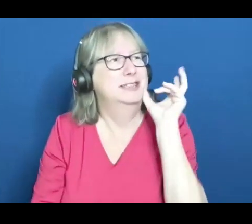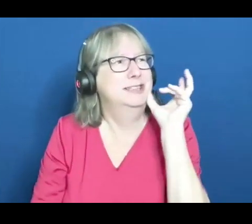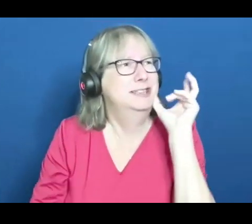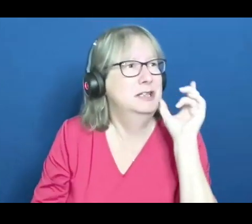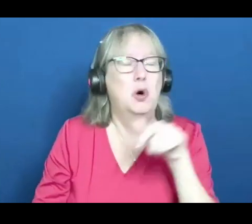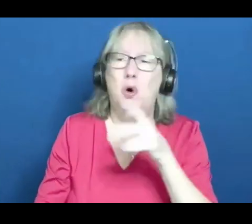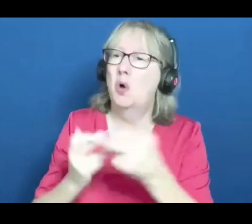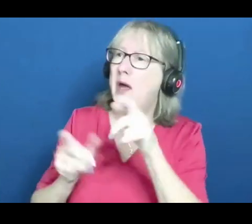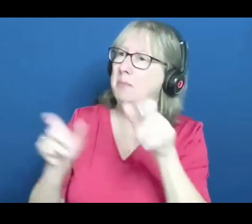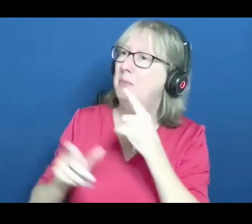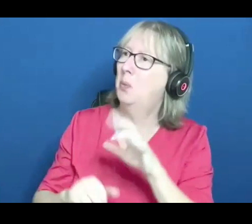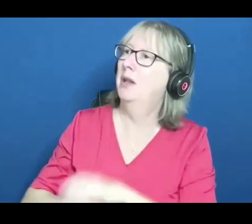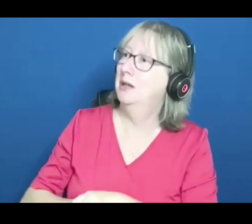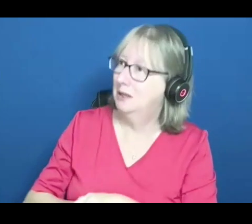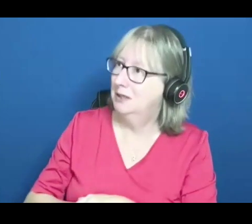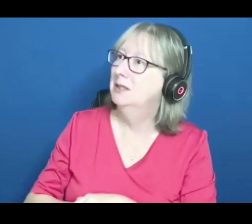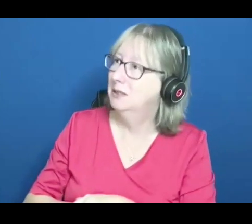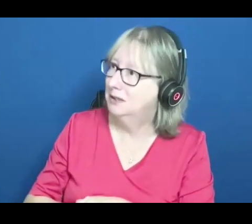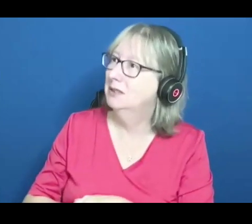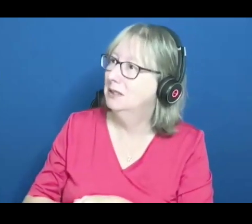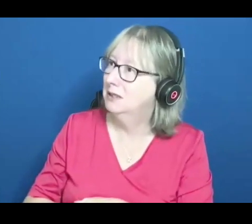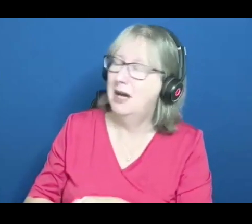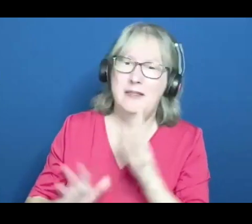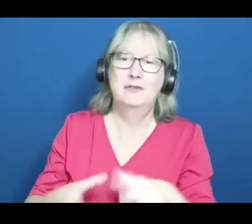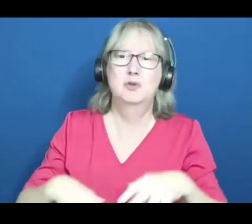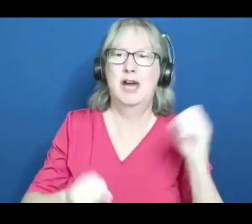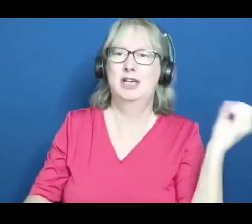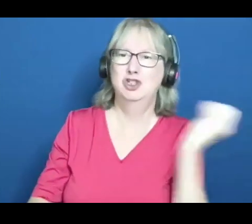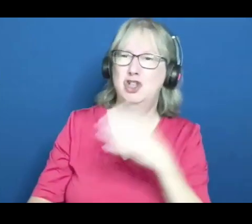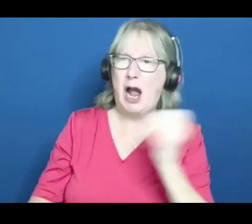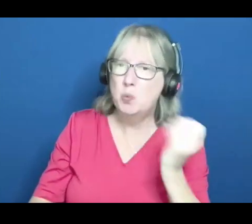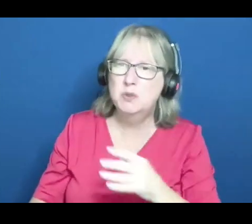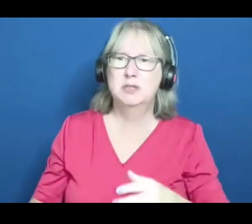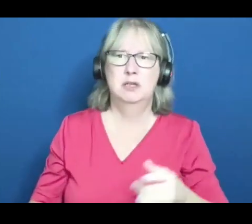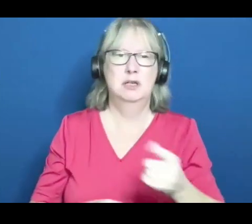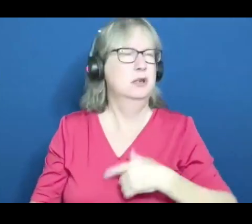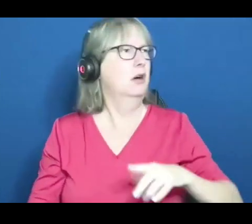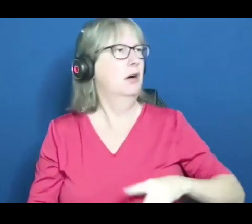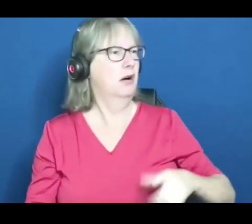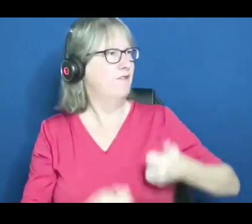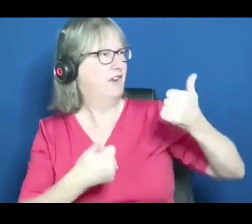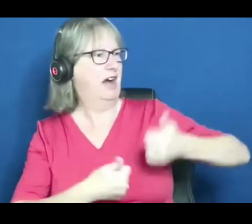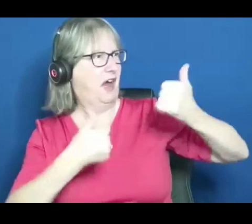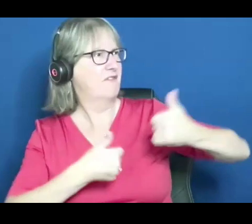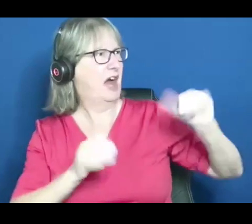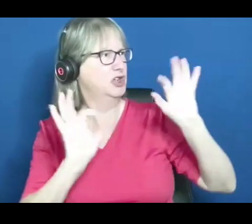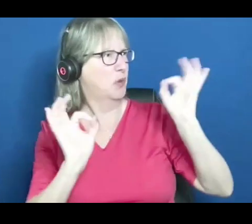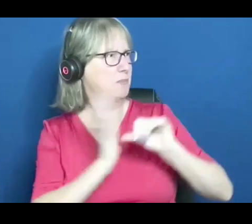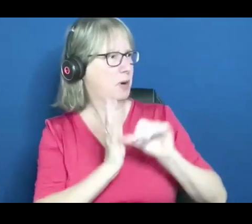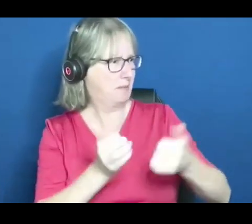while, you know, everybody around them is having to shout and it gets really difficult, and still insisting there's no hearing loss there. So it's very